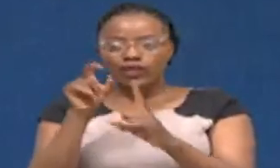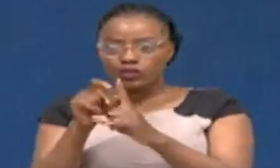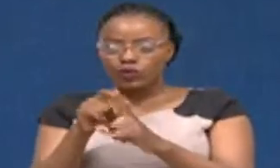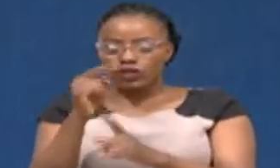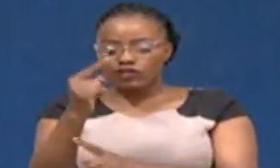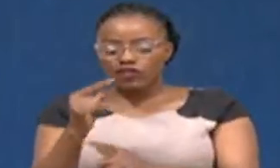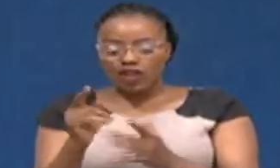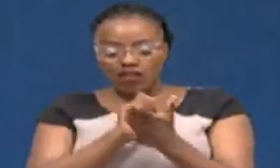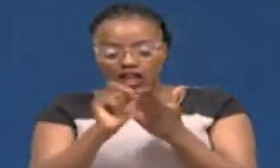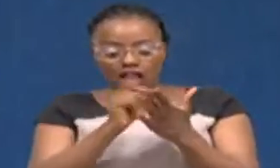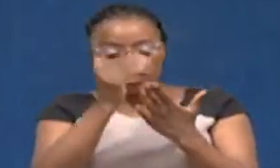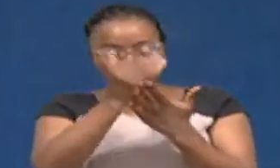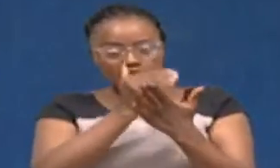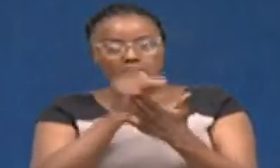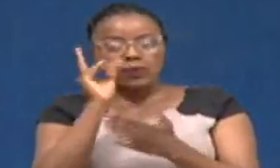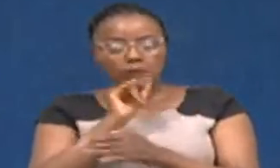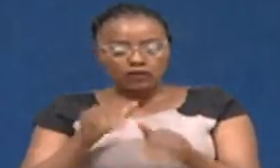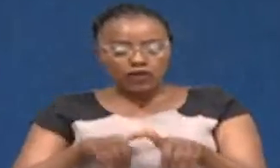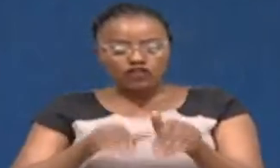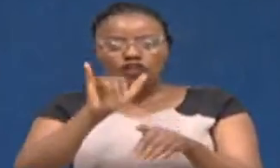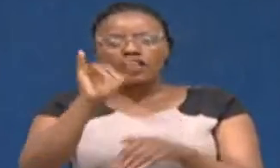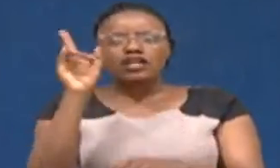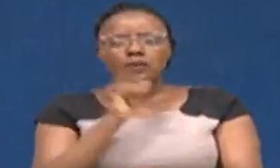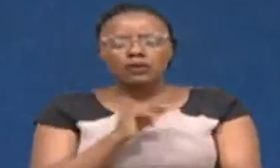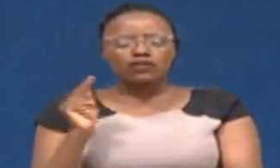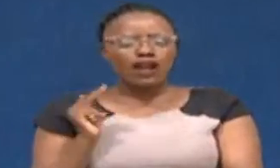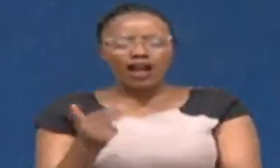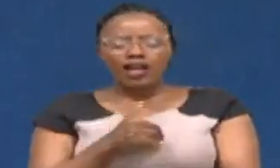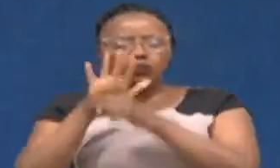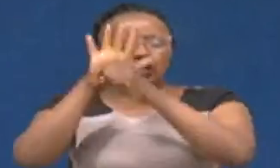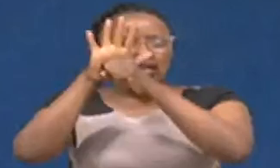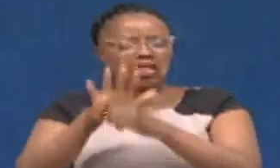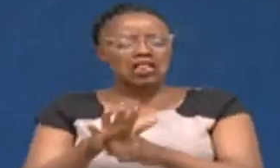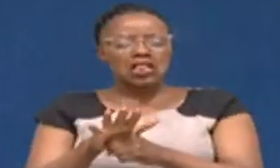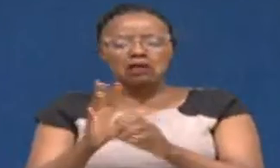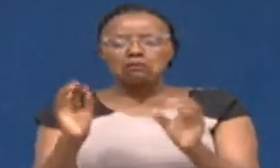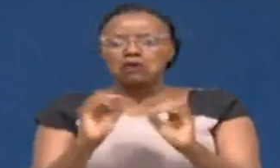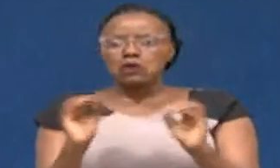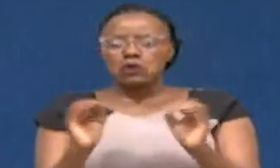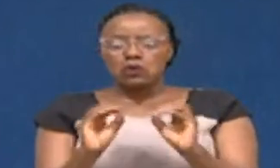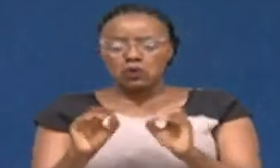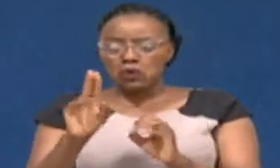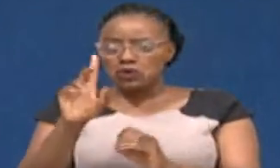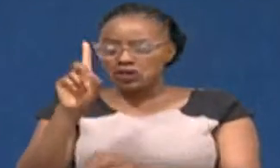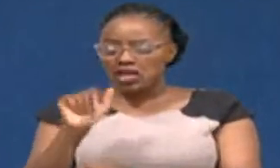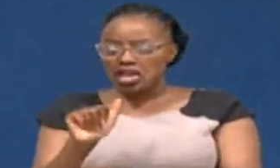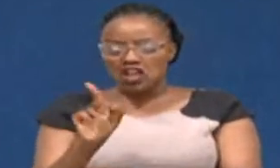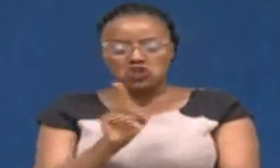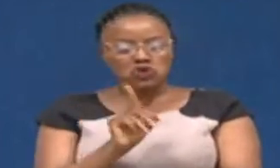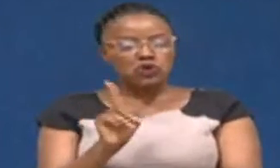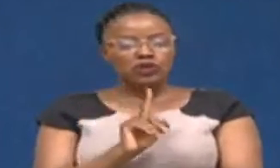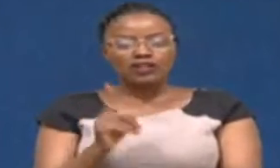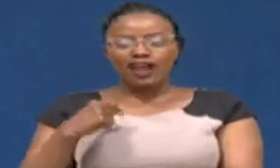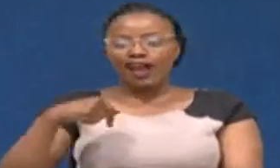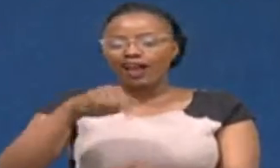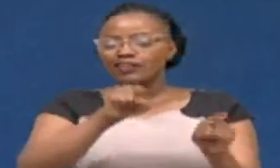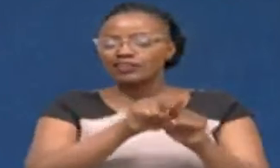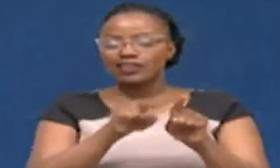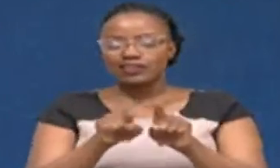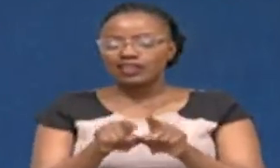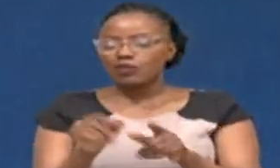and recorded statements, so we are following that. So we are not discriminating against the UDA, and we are